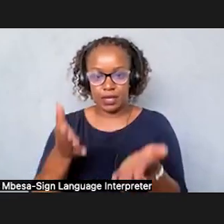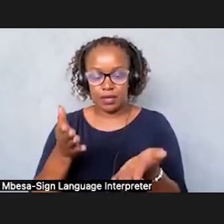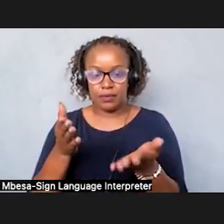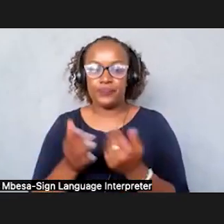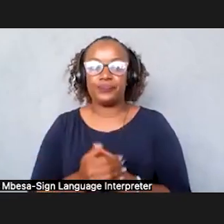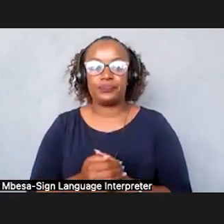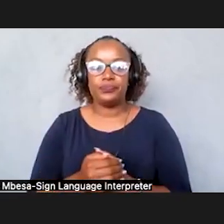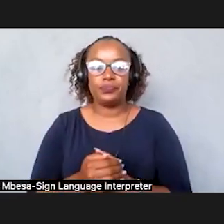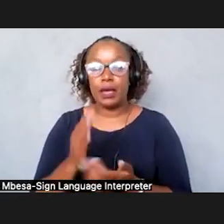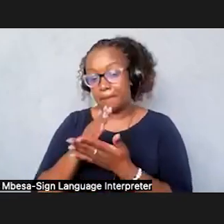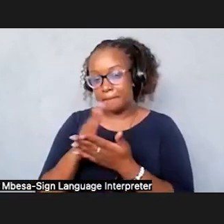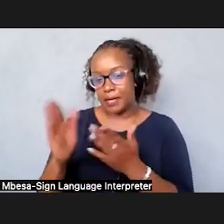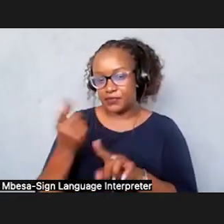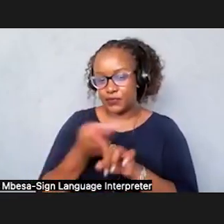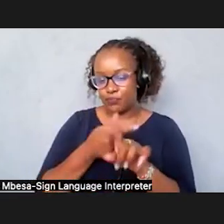from that,